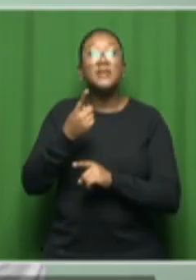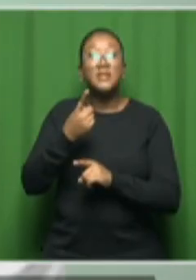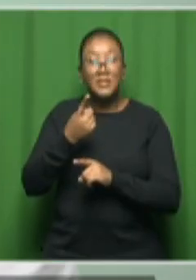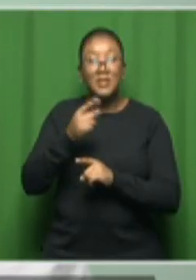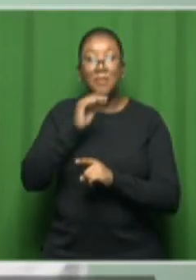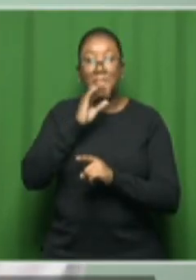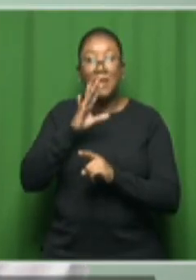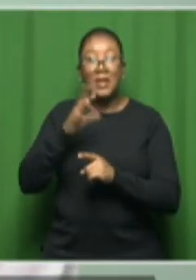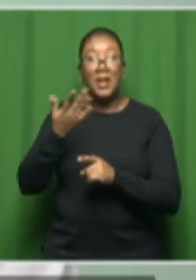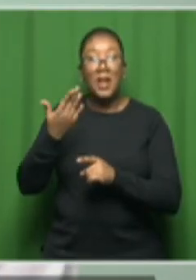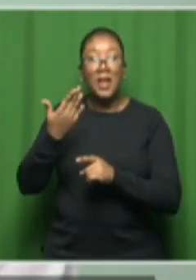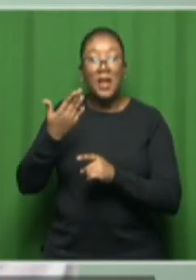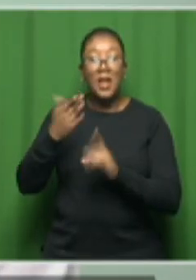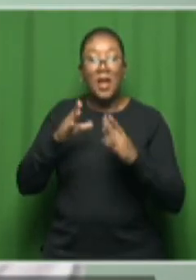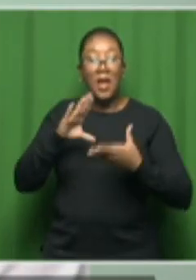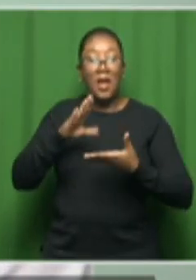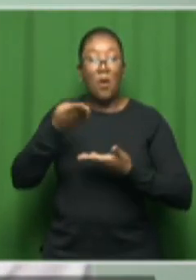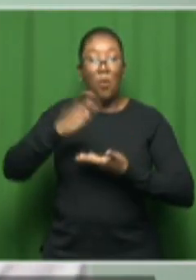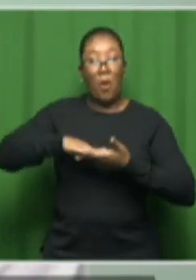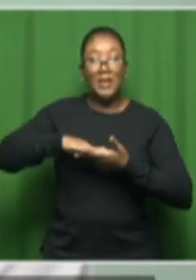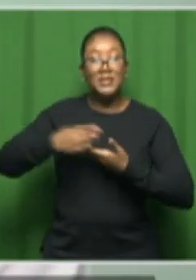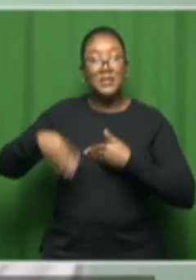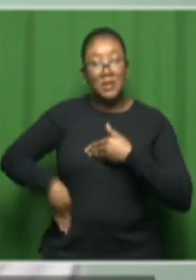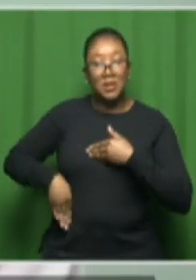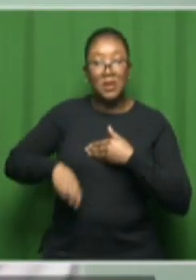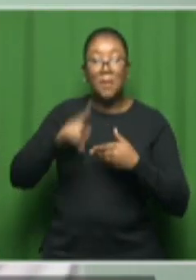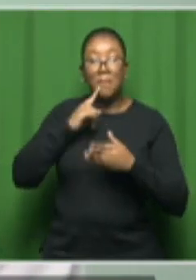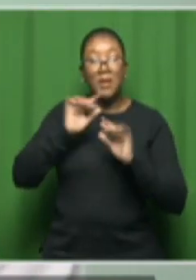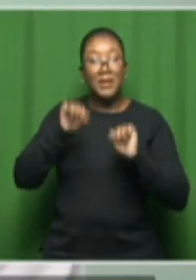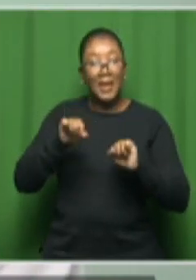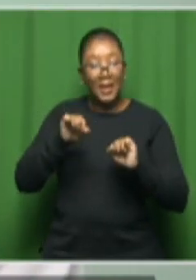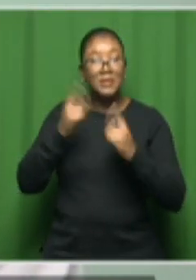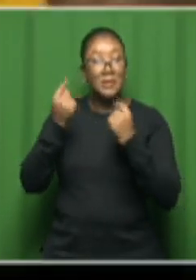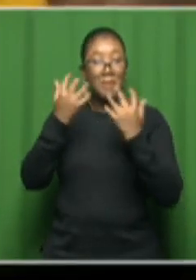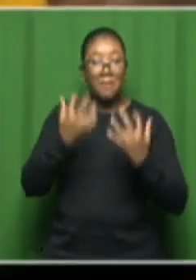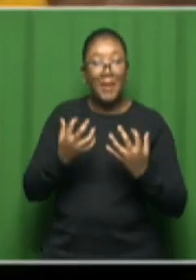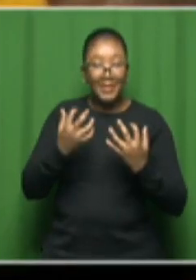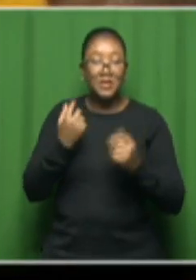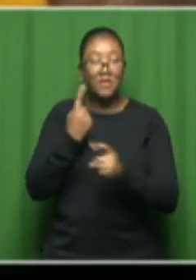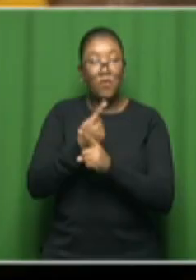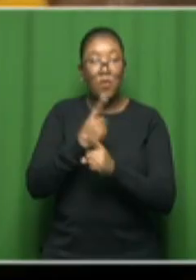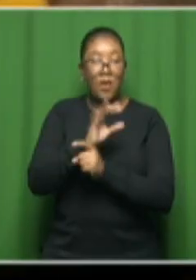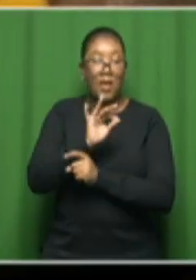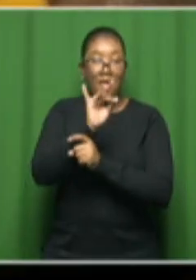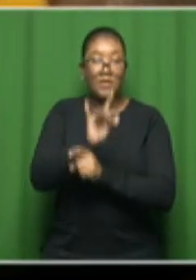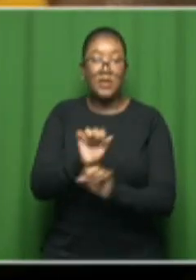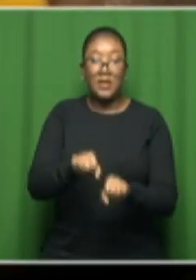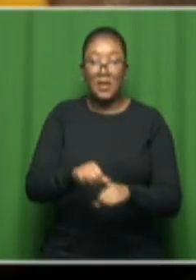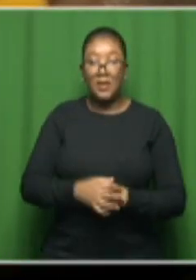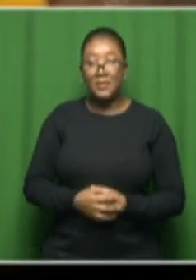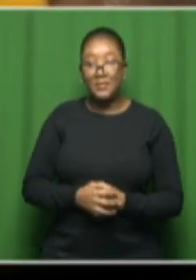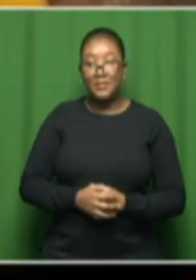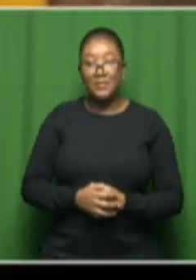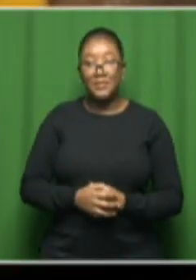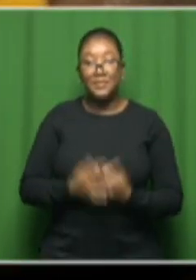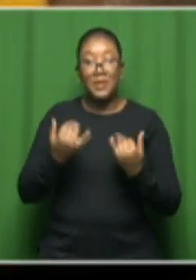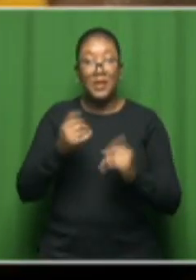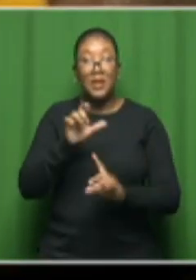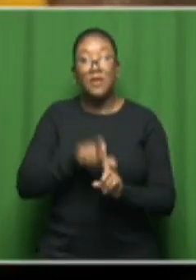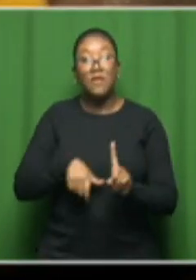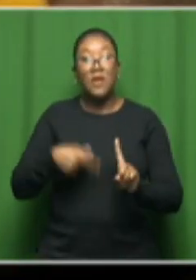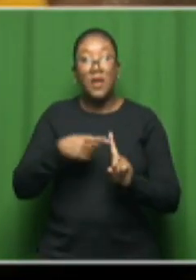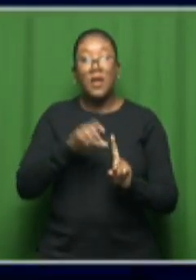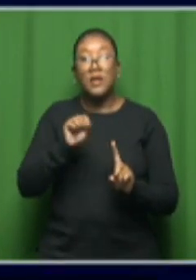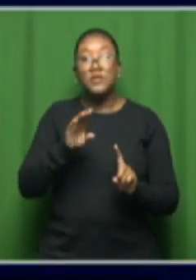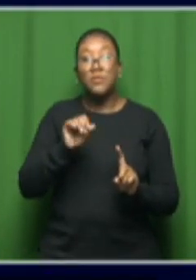electricity, rent, all of these type of overheads, and we budget for them on a day-by-day basis. PetroConnect co-founder Sibonelo Mbatha says